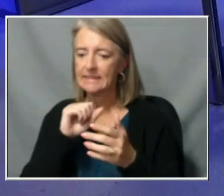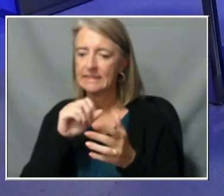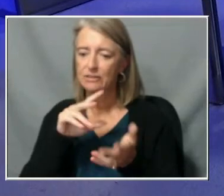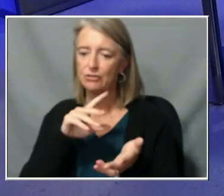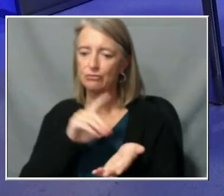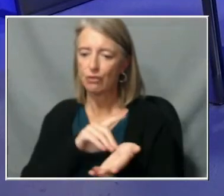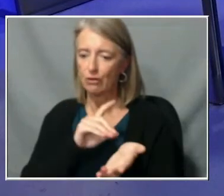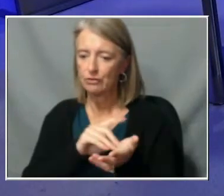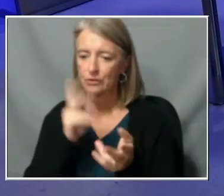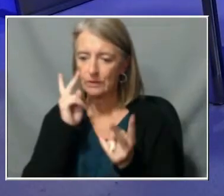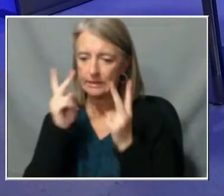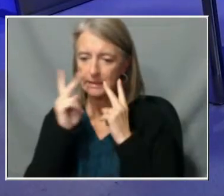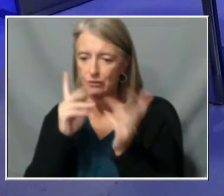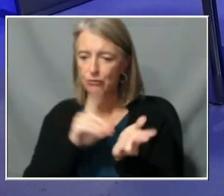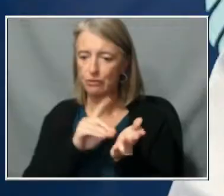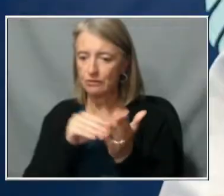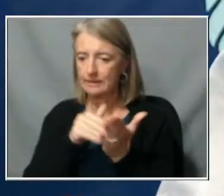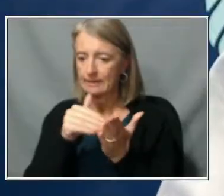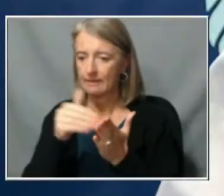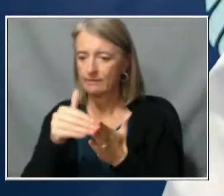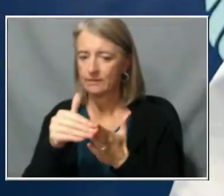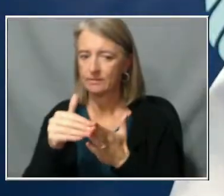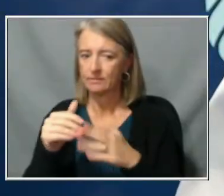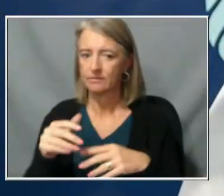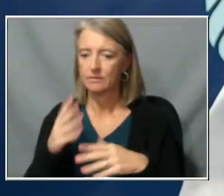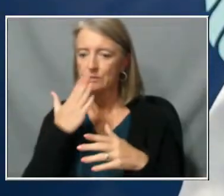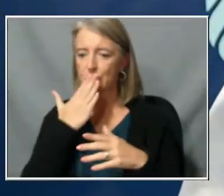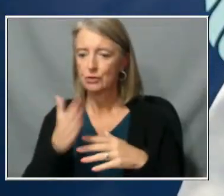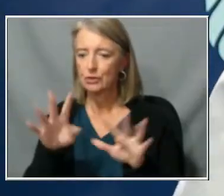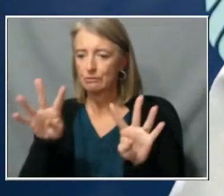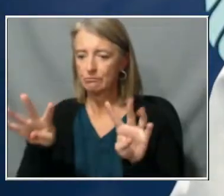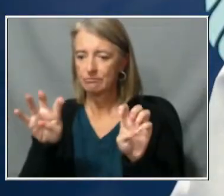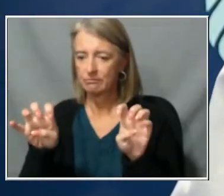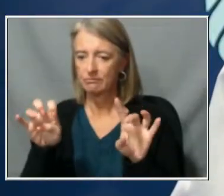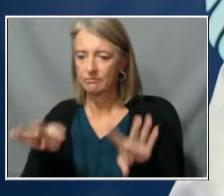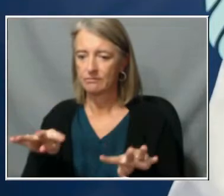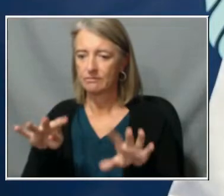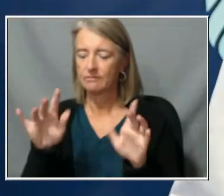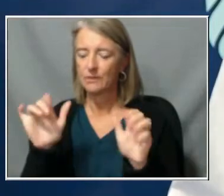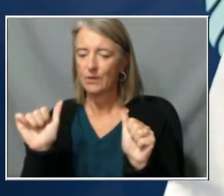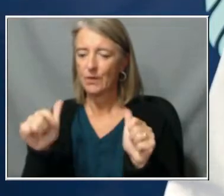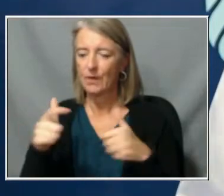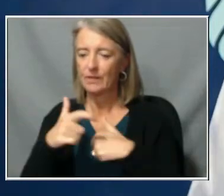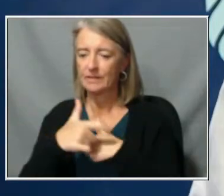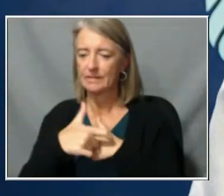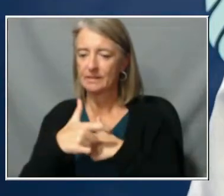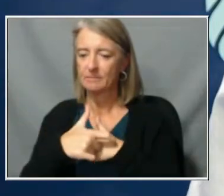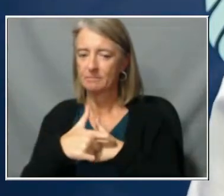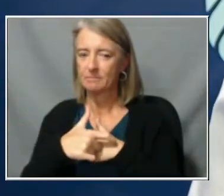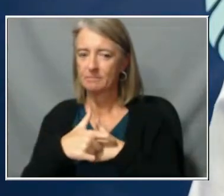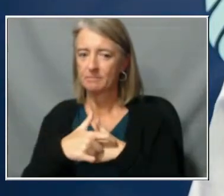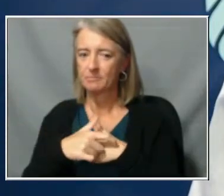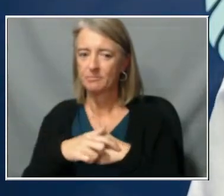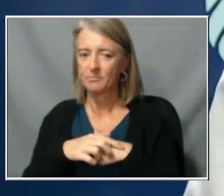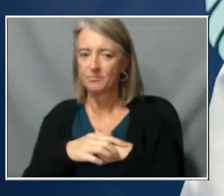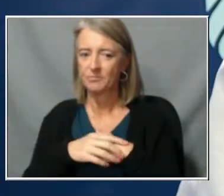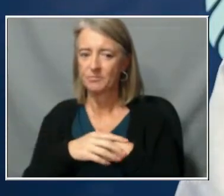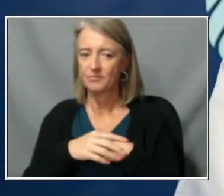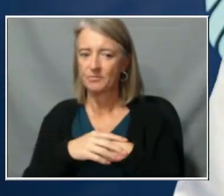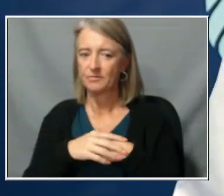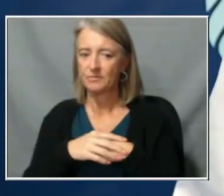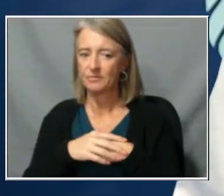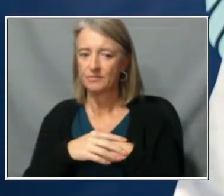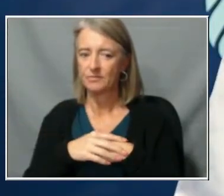enough? Yeah, this is a question we get all the time, actually. I'm eager to hear what Dr. Jones and I talk about it all the time.